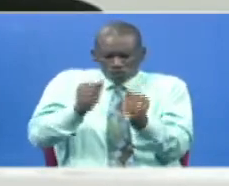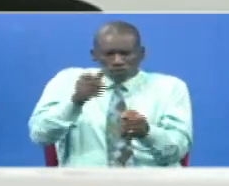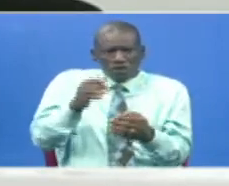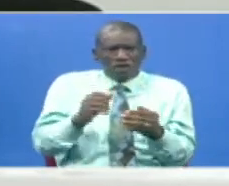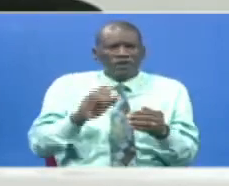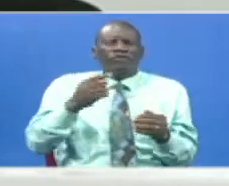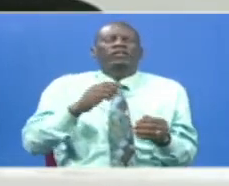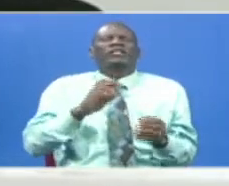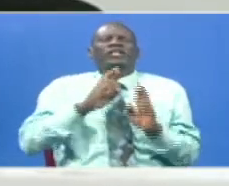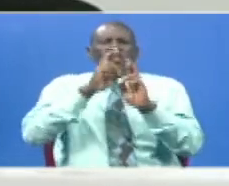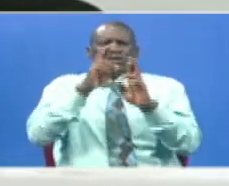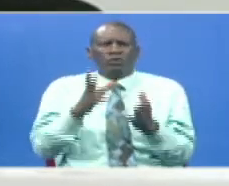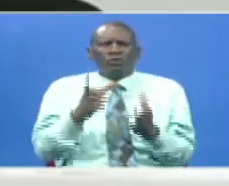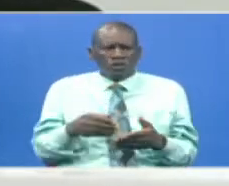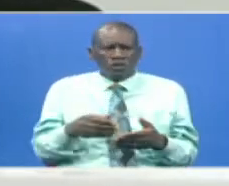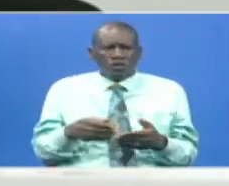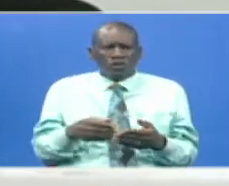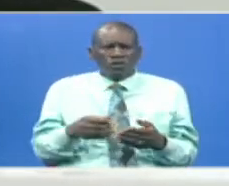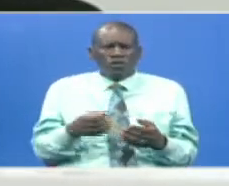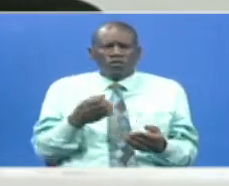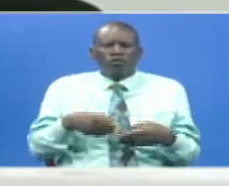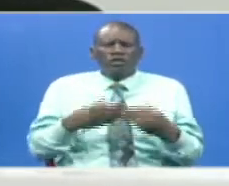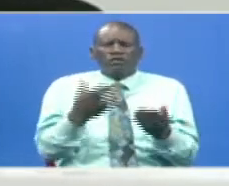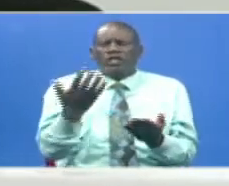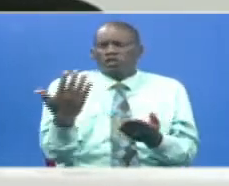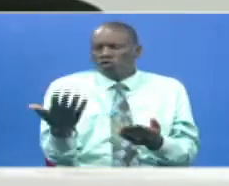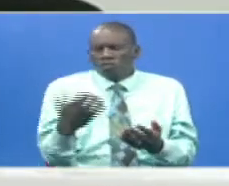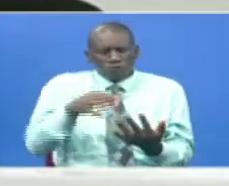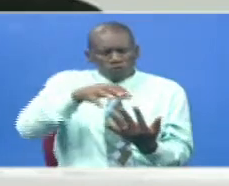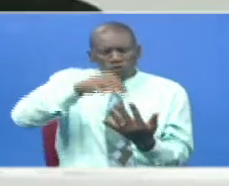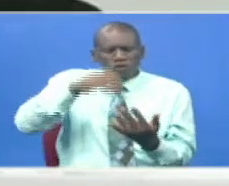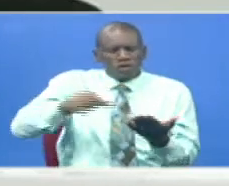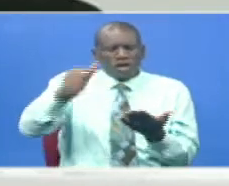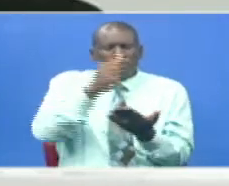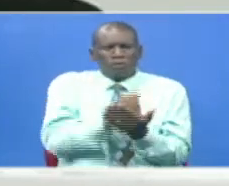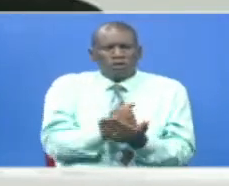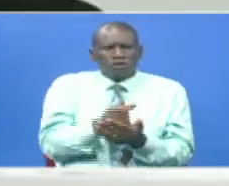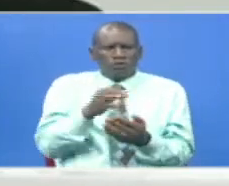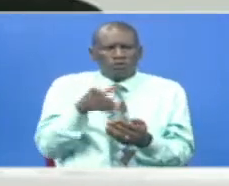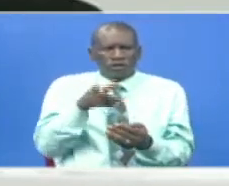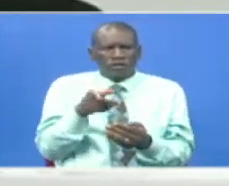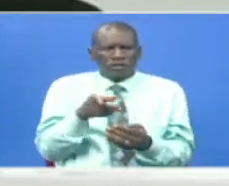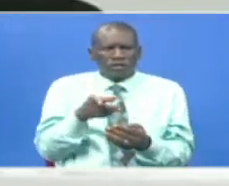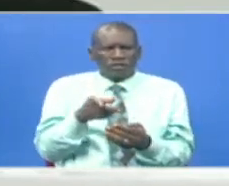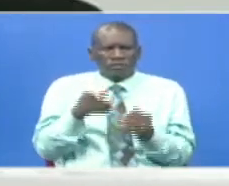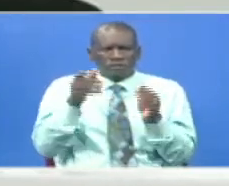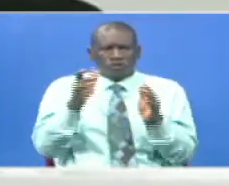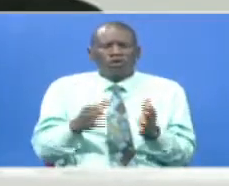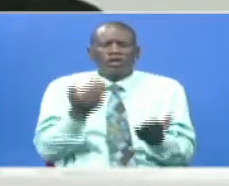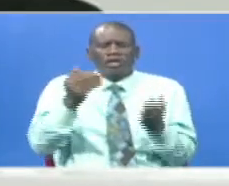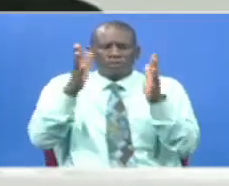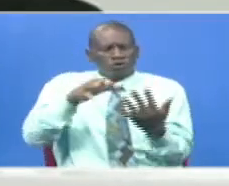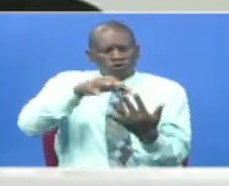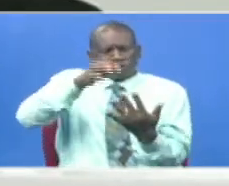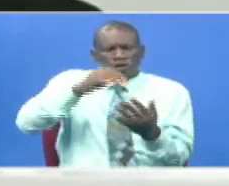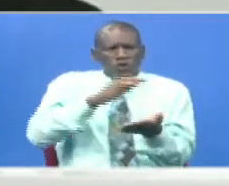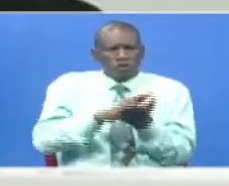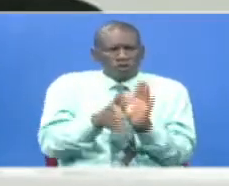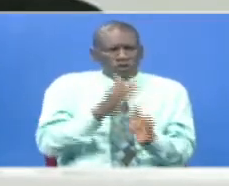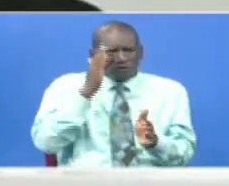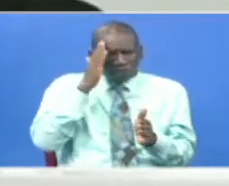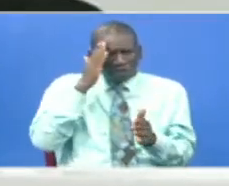respondent's press release or any document of the purported nomination, appointment of the interested parties or any other person nominated without consideration